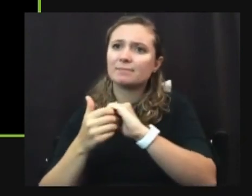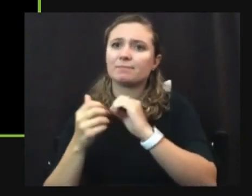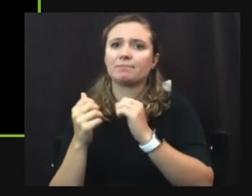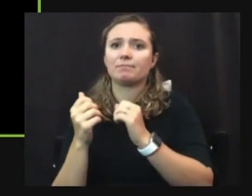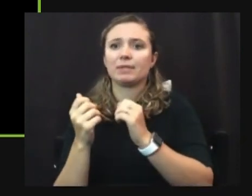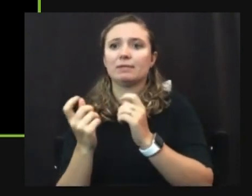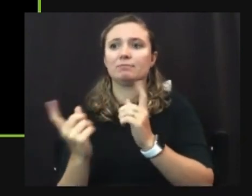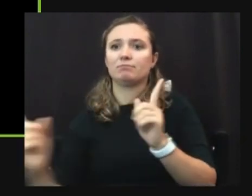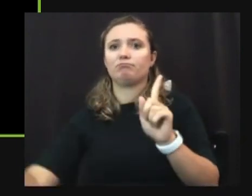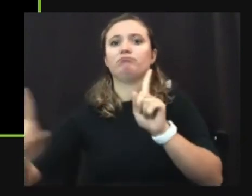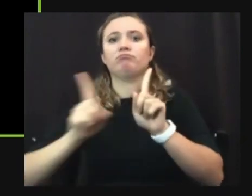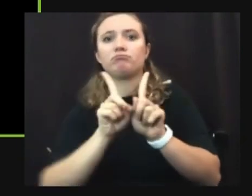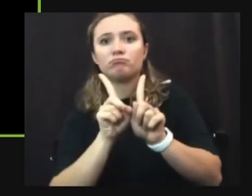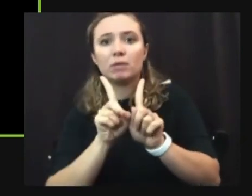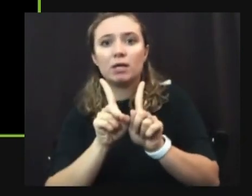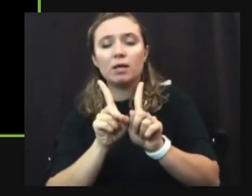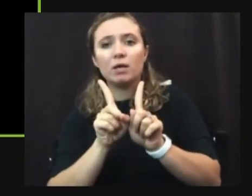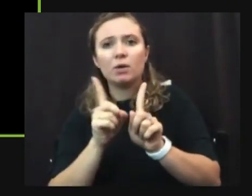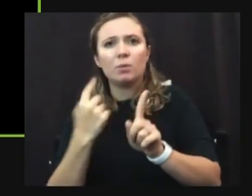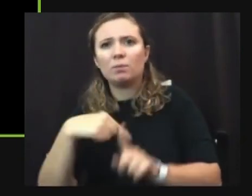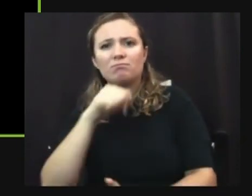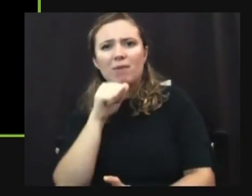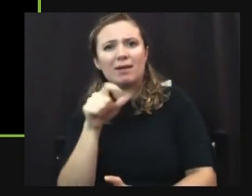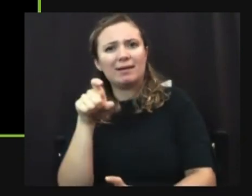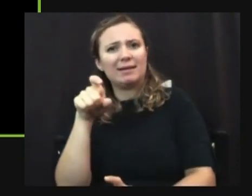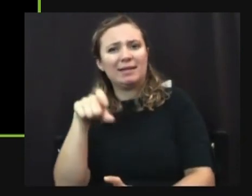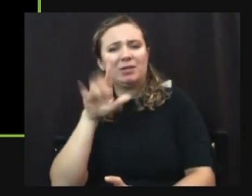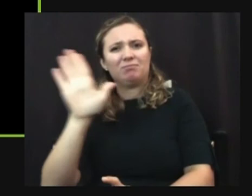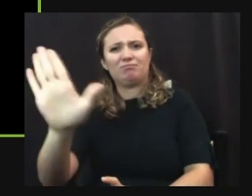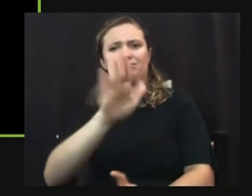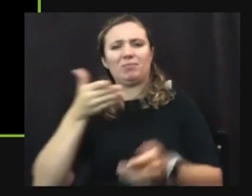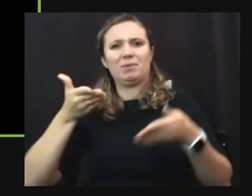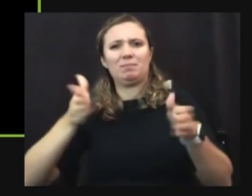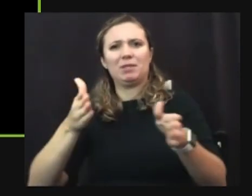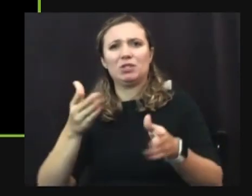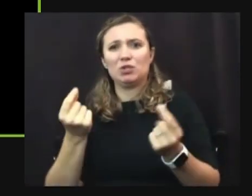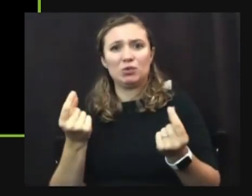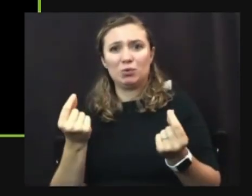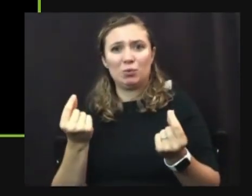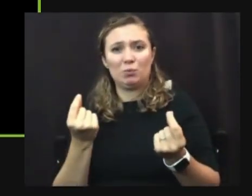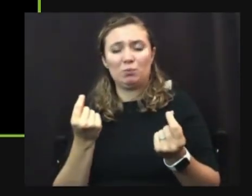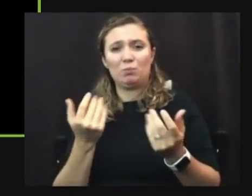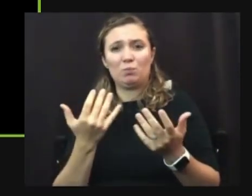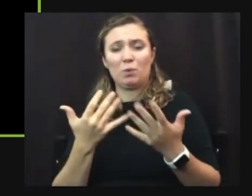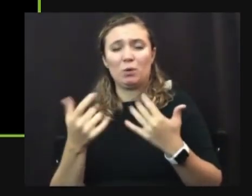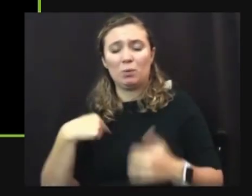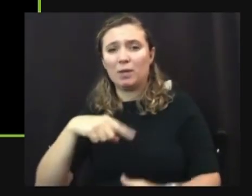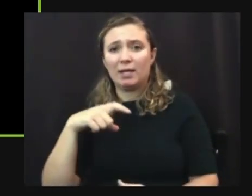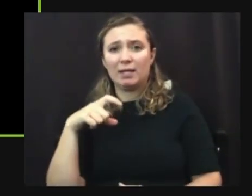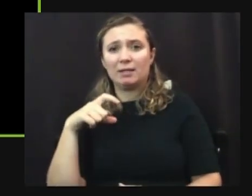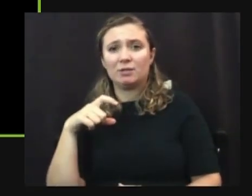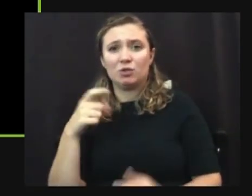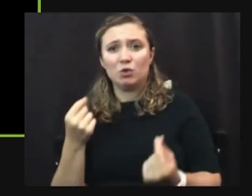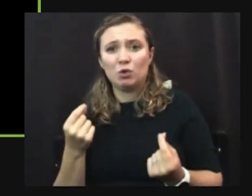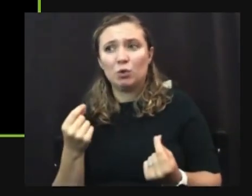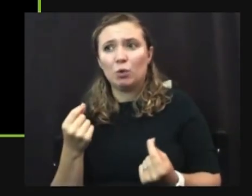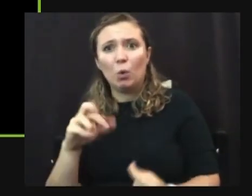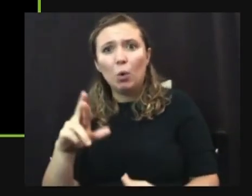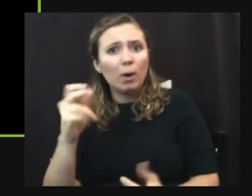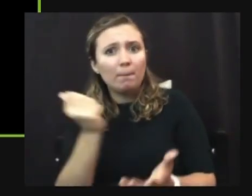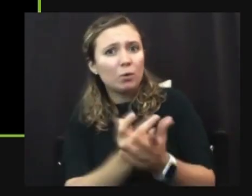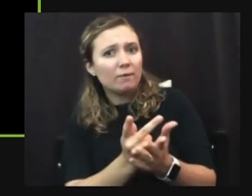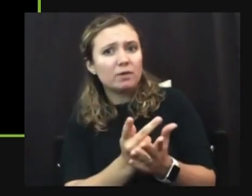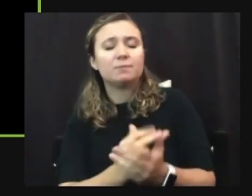we don't need your permission to do what we do. We need you to help